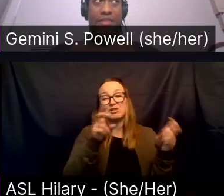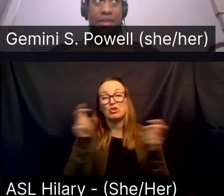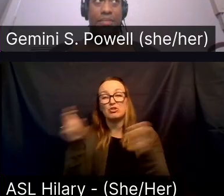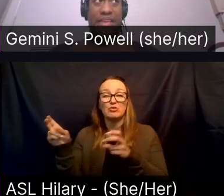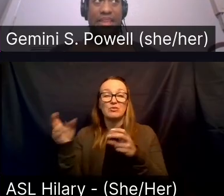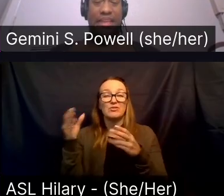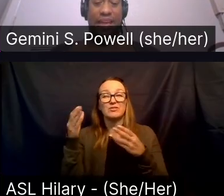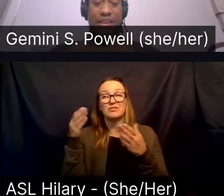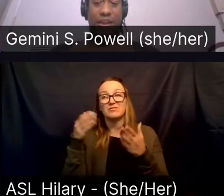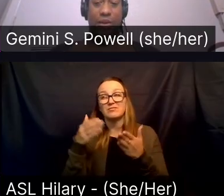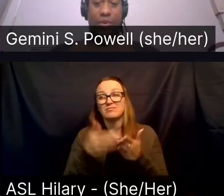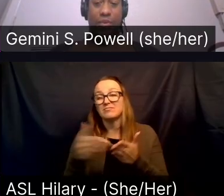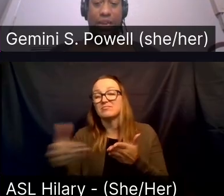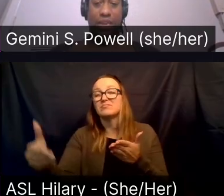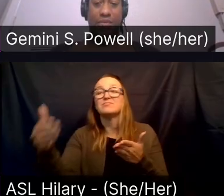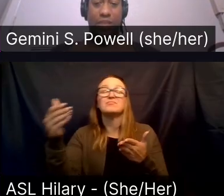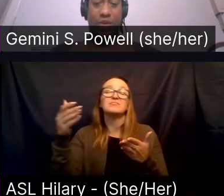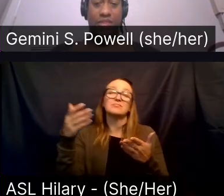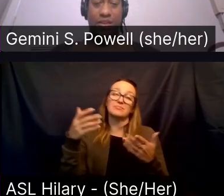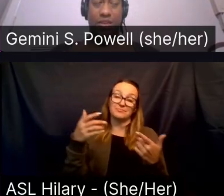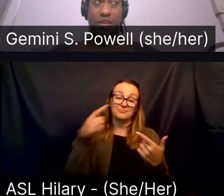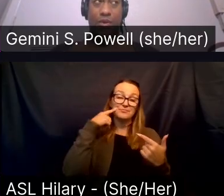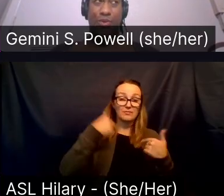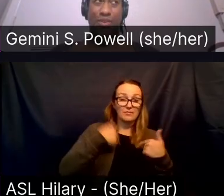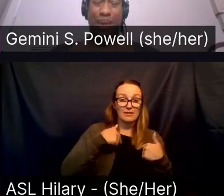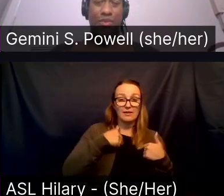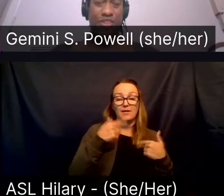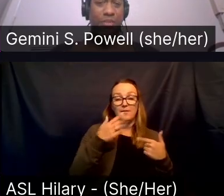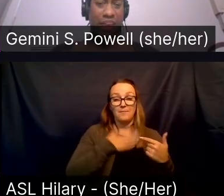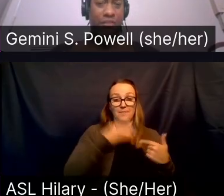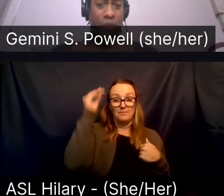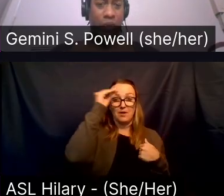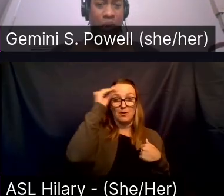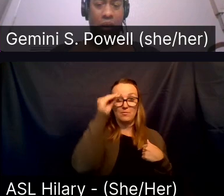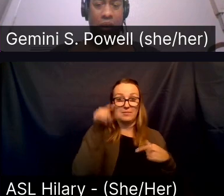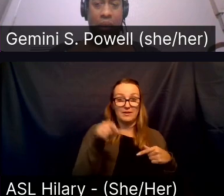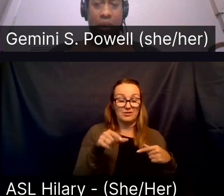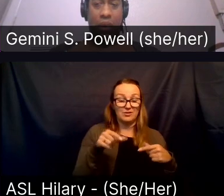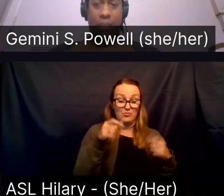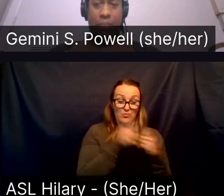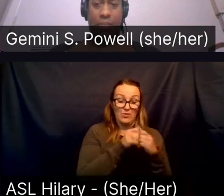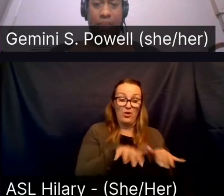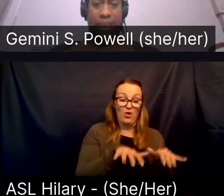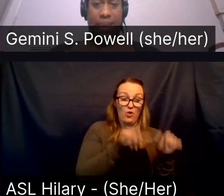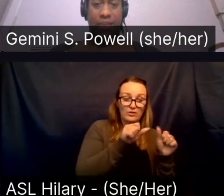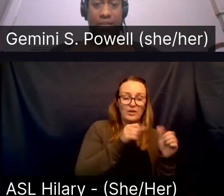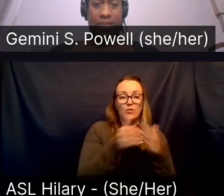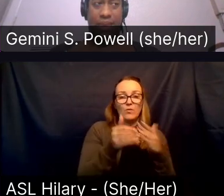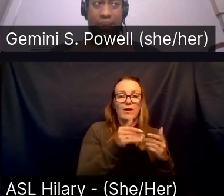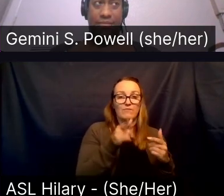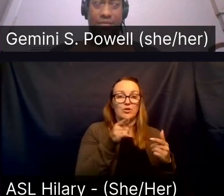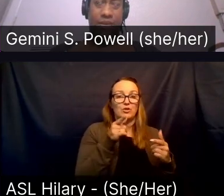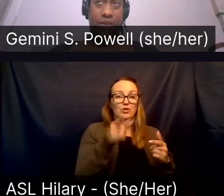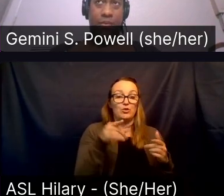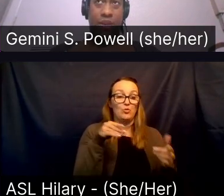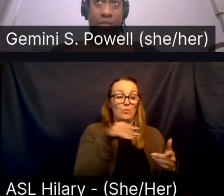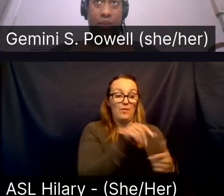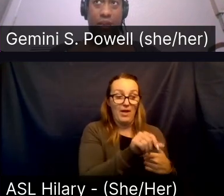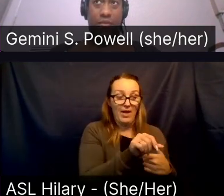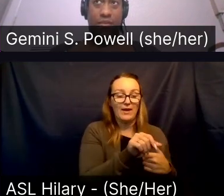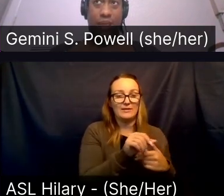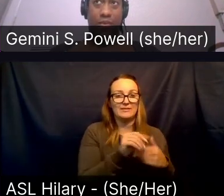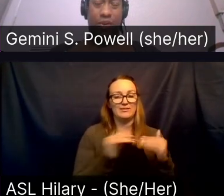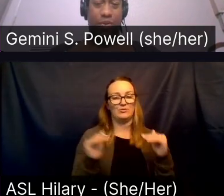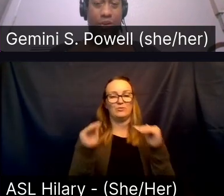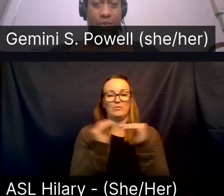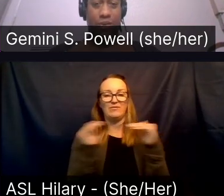I am of the opinion that, you know, when it comes to hosting, you get what you pay for. And we don't